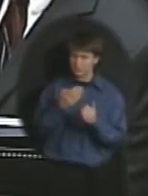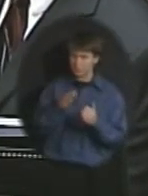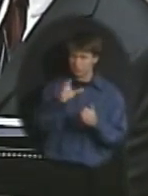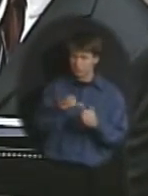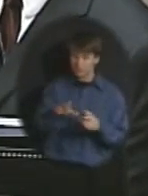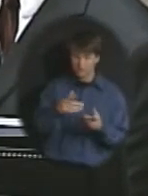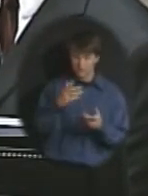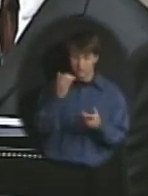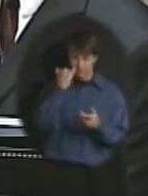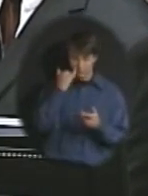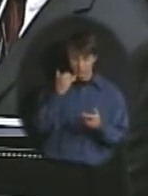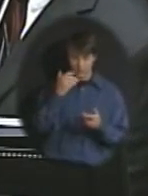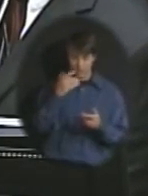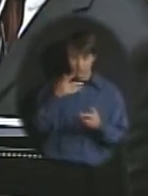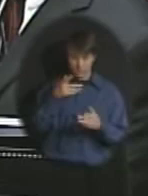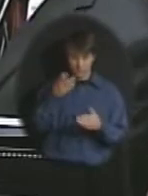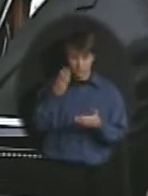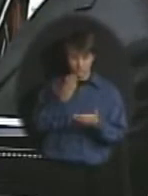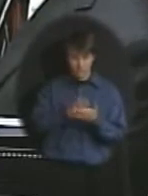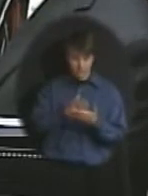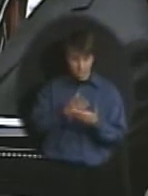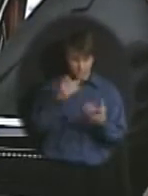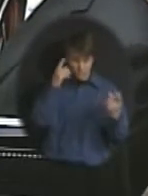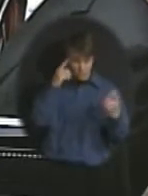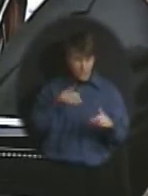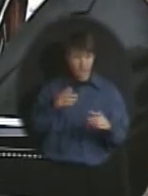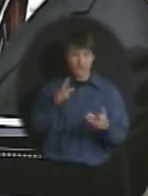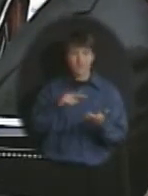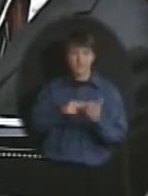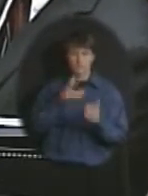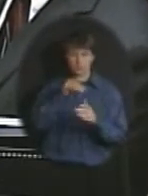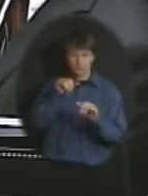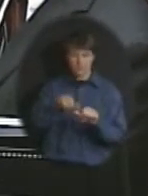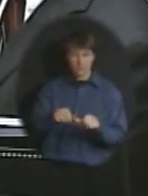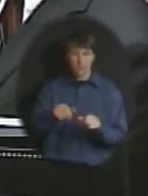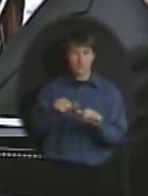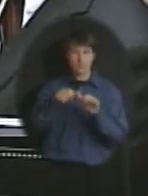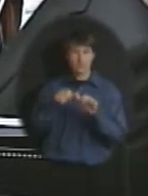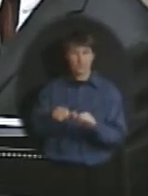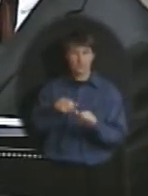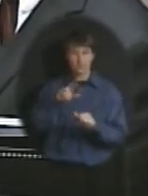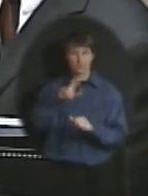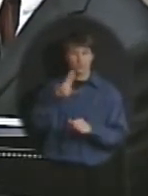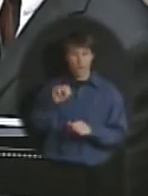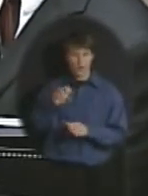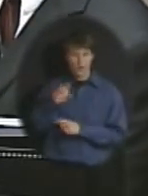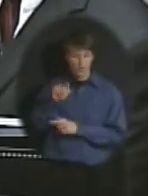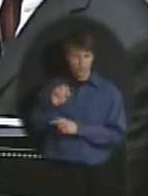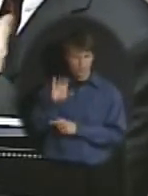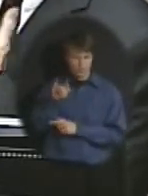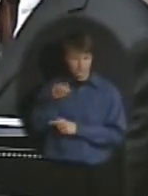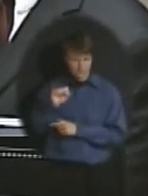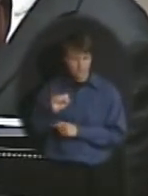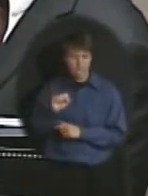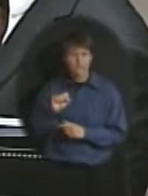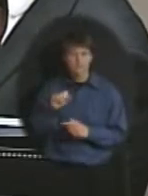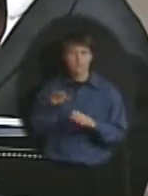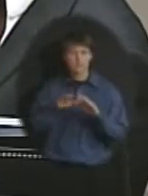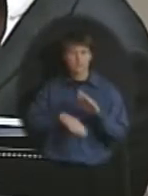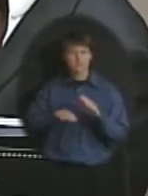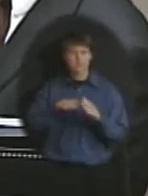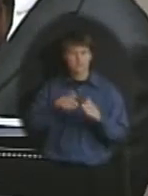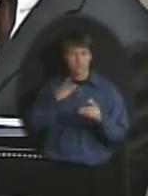we terminated the agreement, that would sit there to handle runout claims, which is basically there are claims